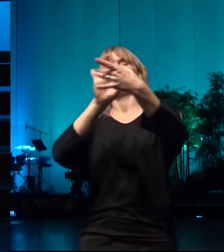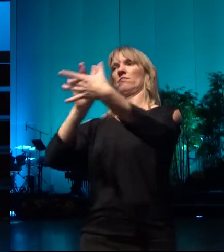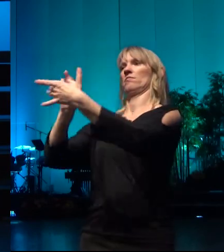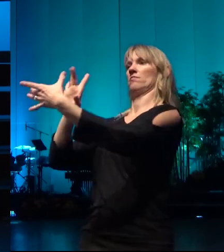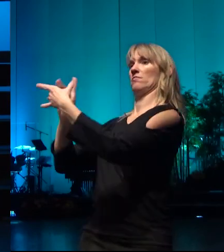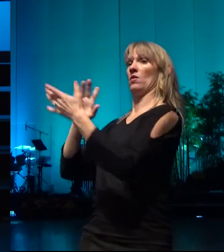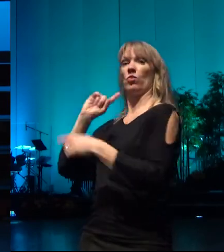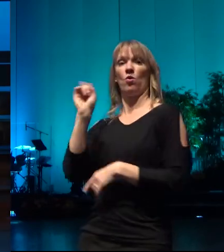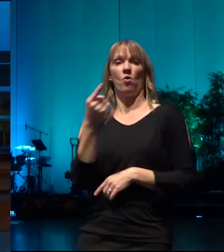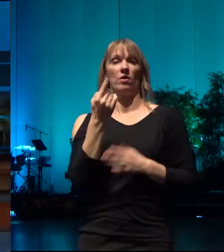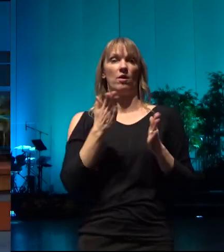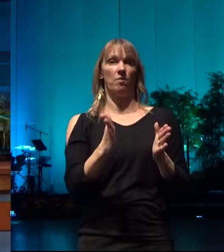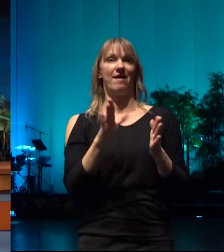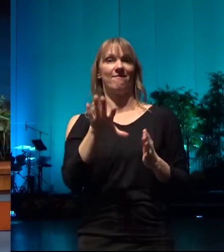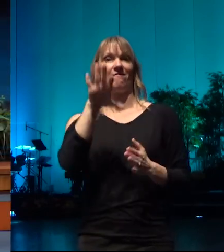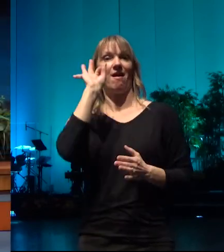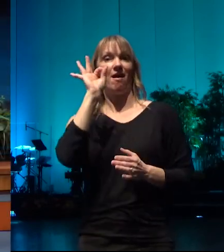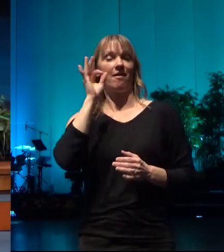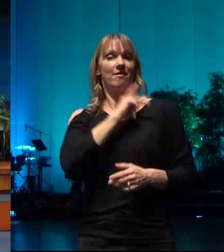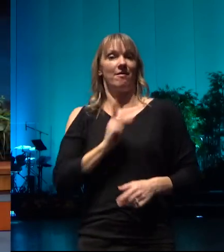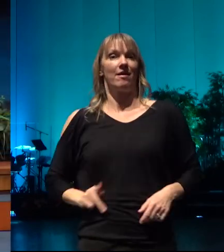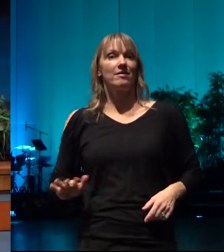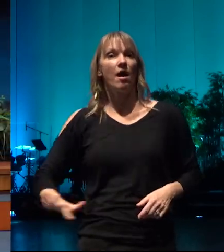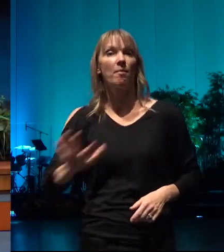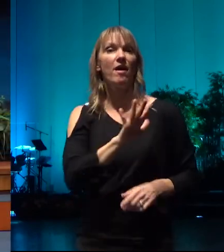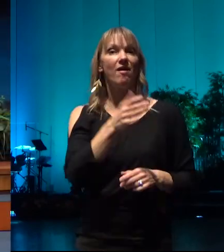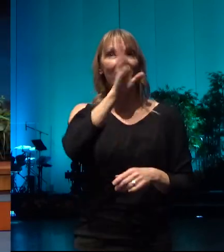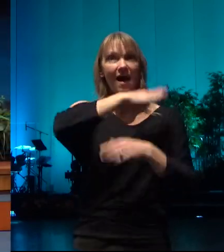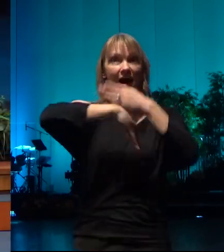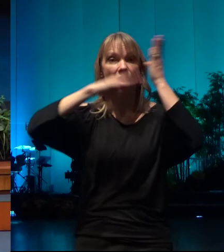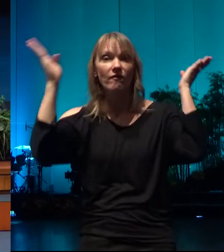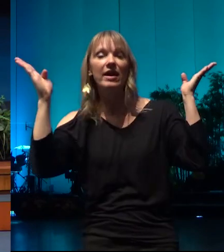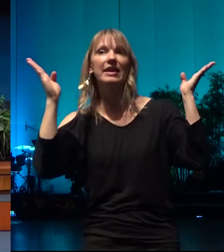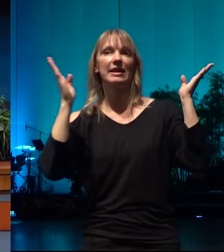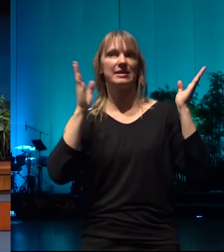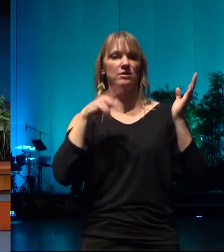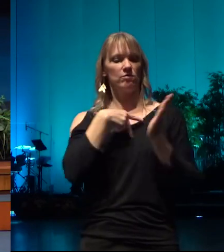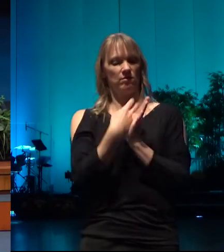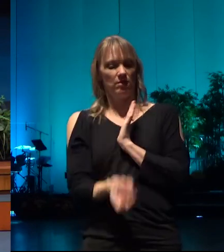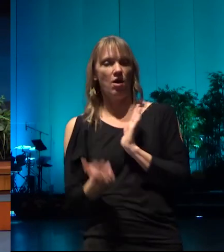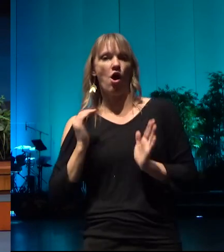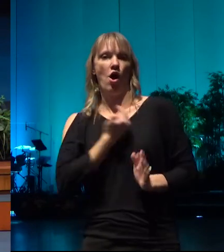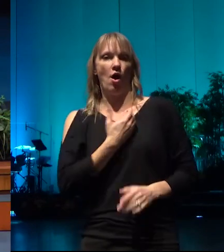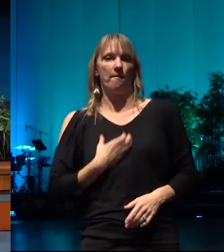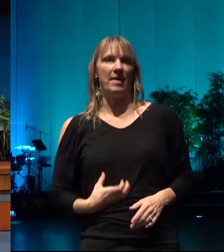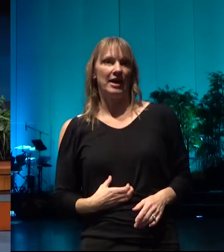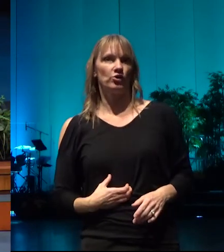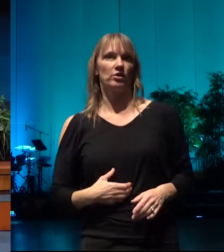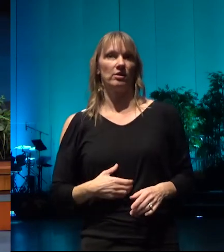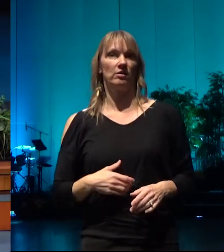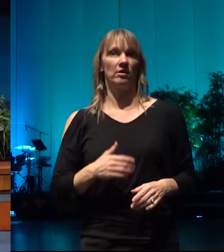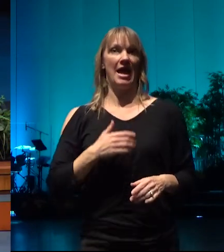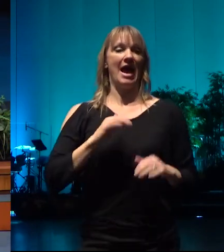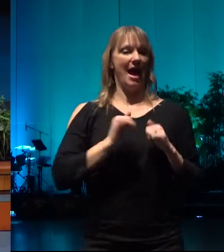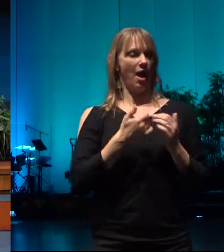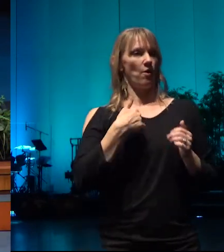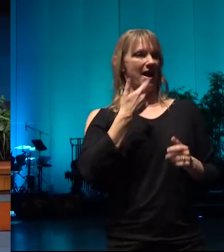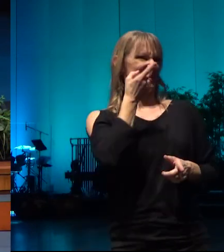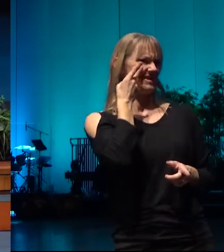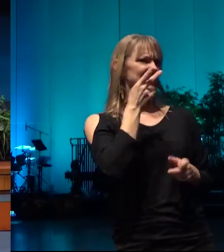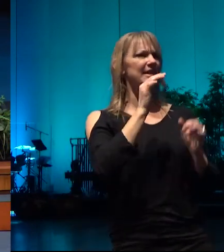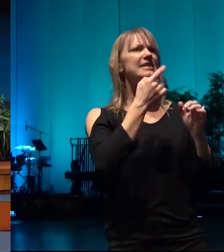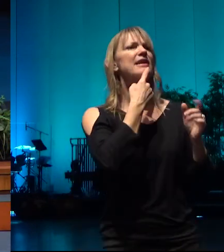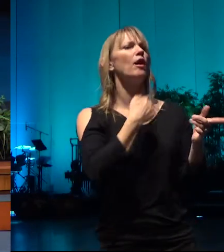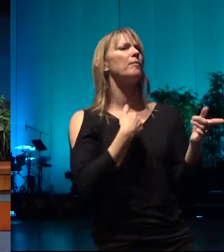it. I'm going to be passionate about science of mind, but I'm not running over to the Christian college next door